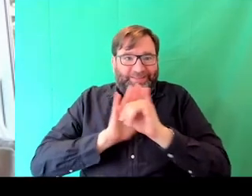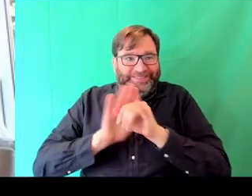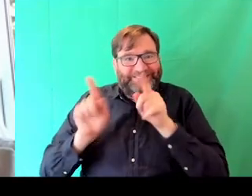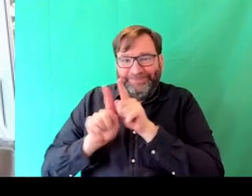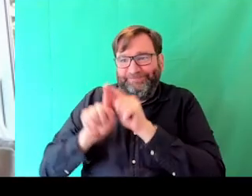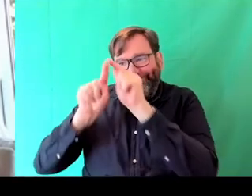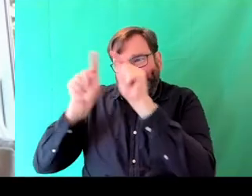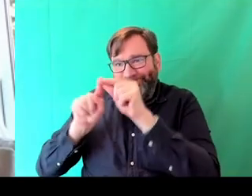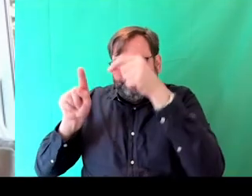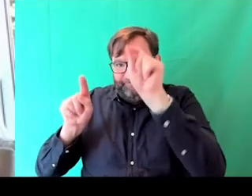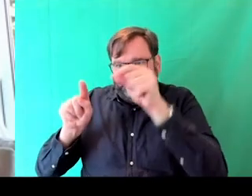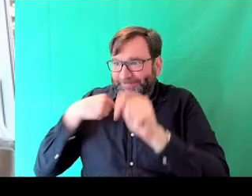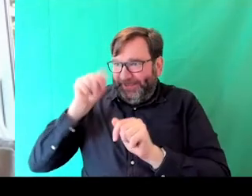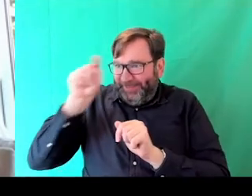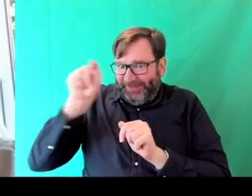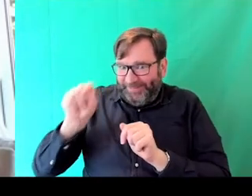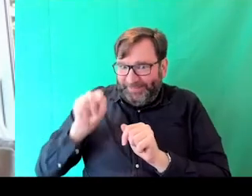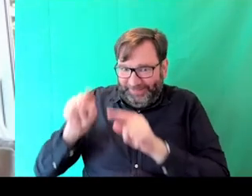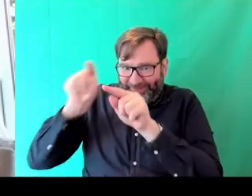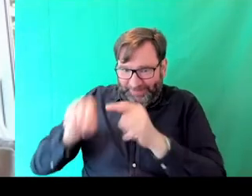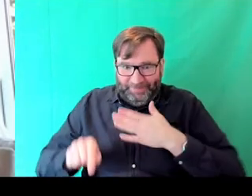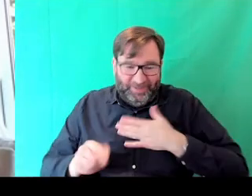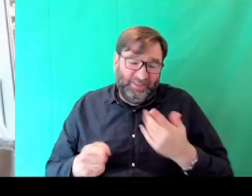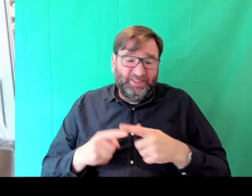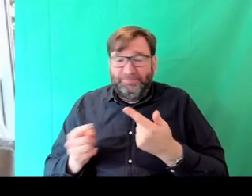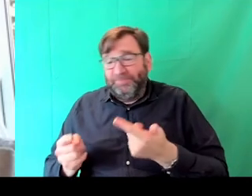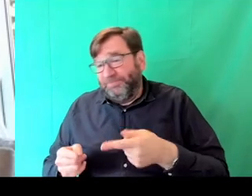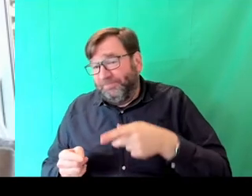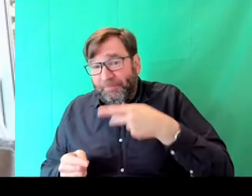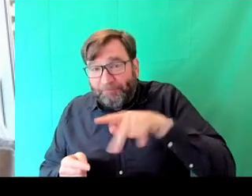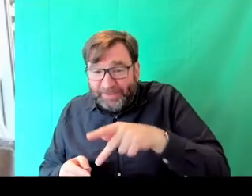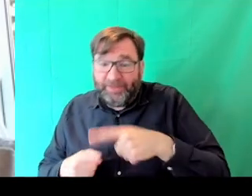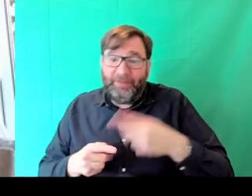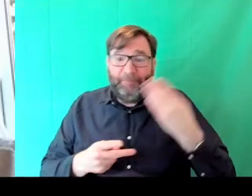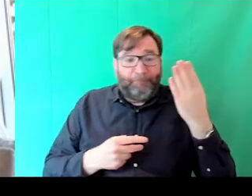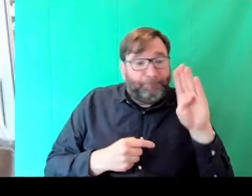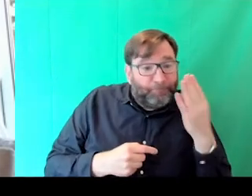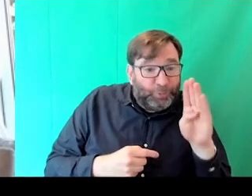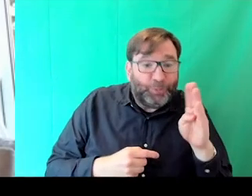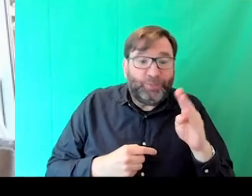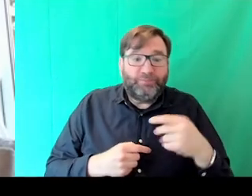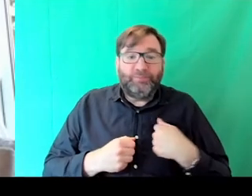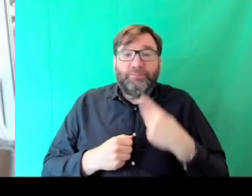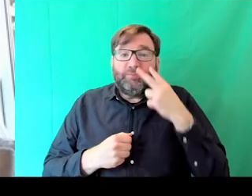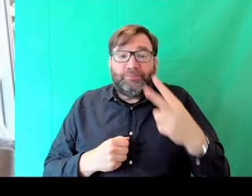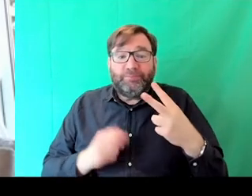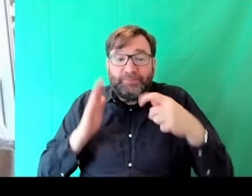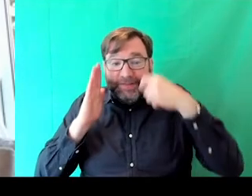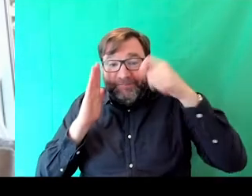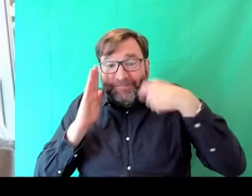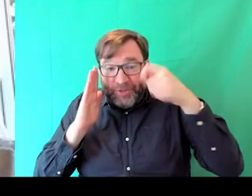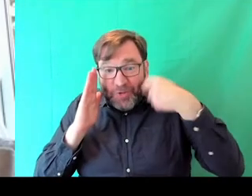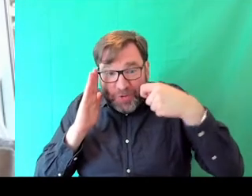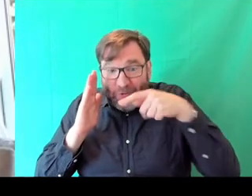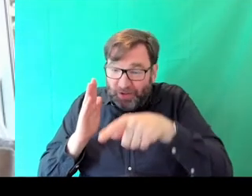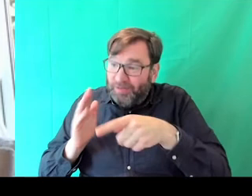non-binary. And when she was dressed a little bit more like a boy, people would be like, wow, look how strong you are. Look